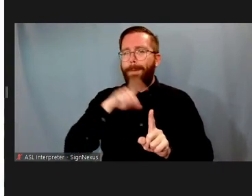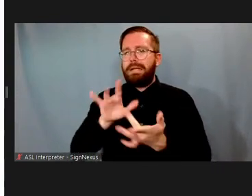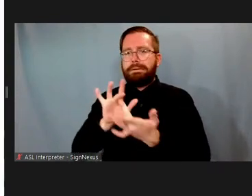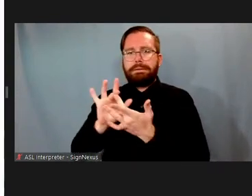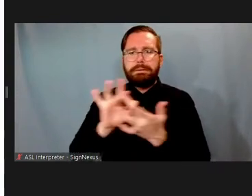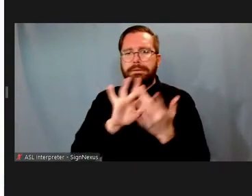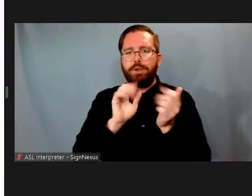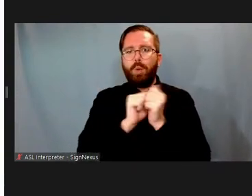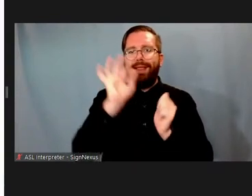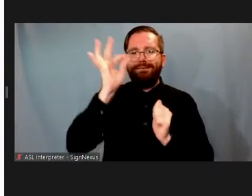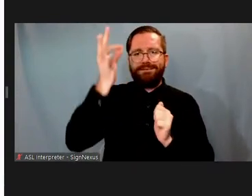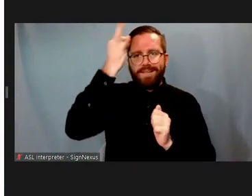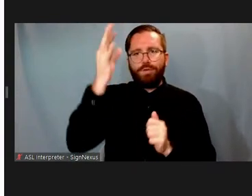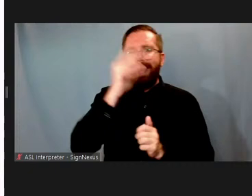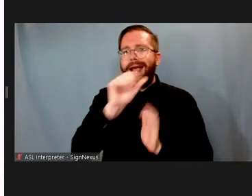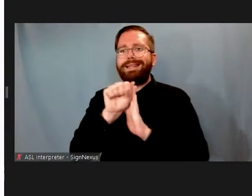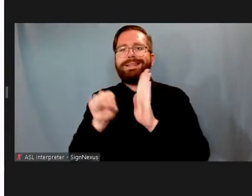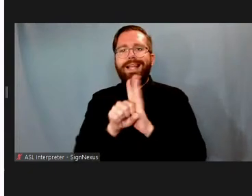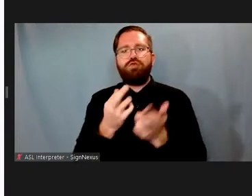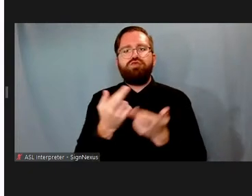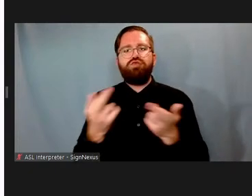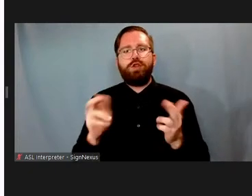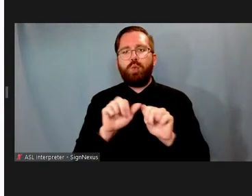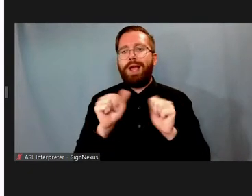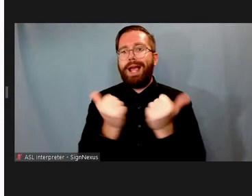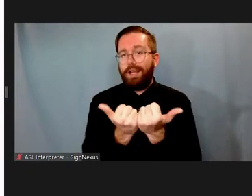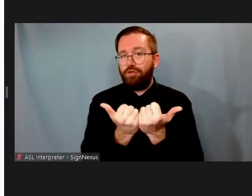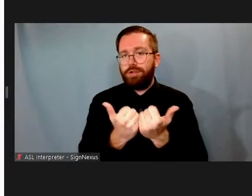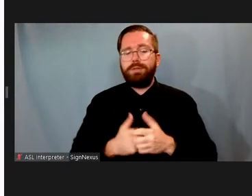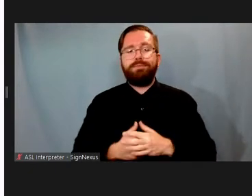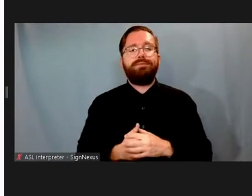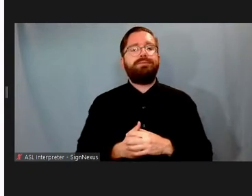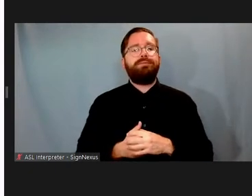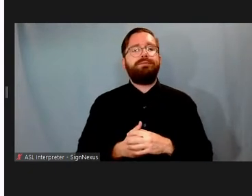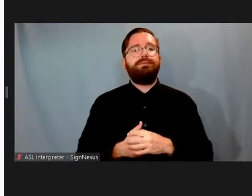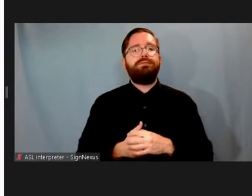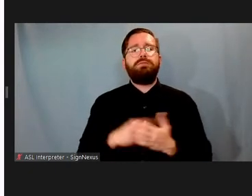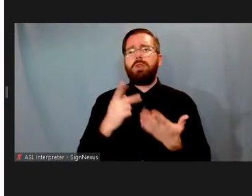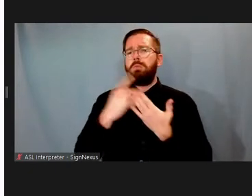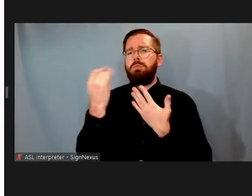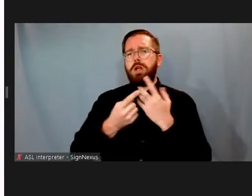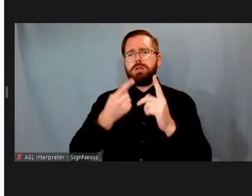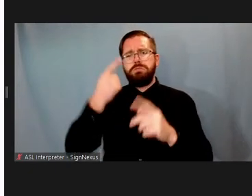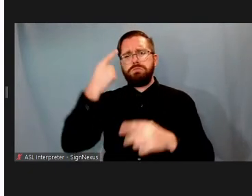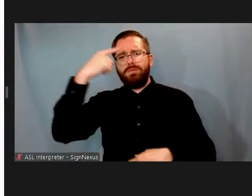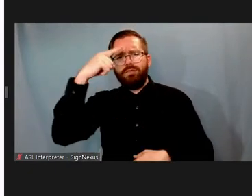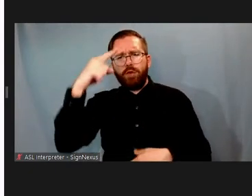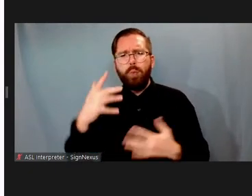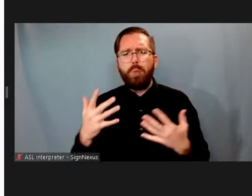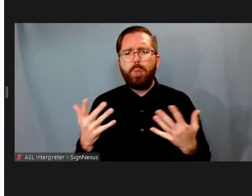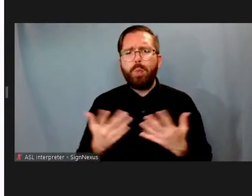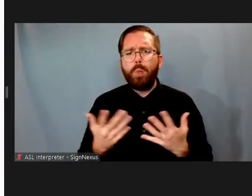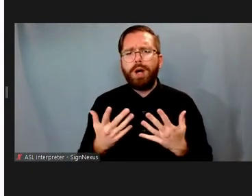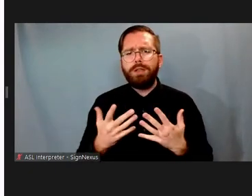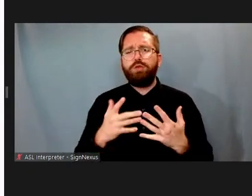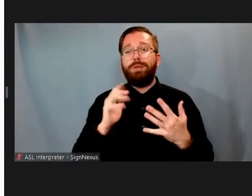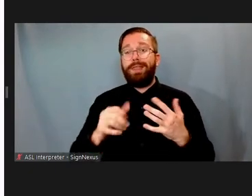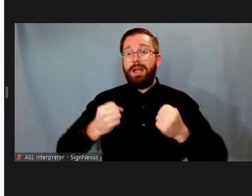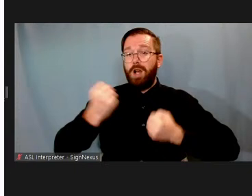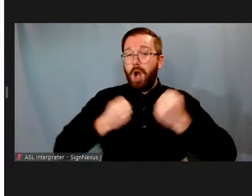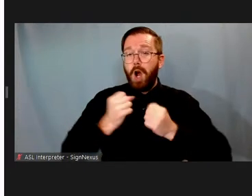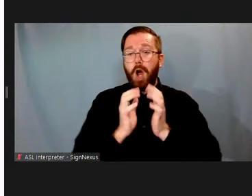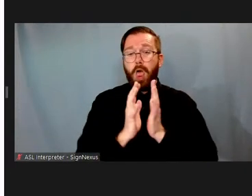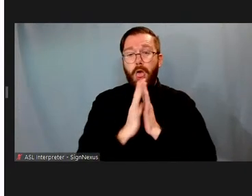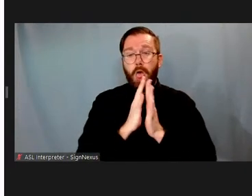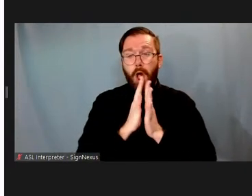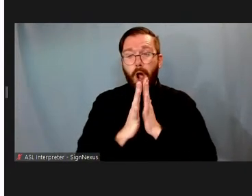state resource agencies the project's purpose is to reduce traffic congestion in the manhattan central business district in